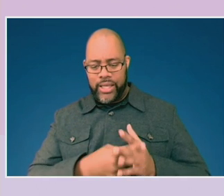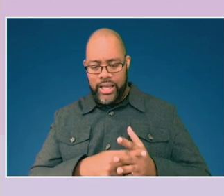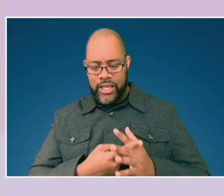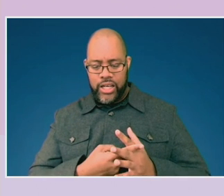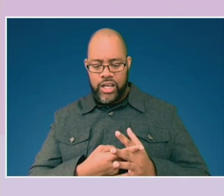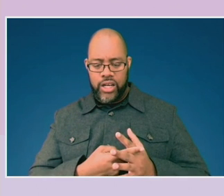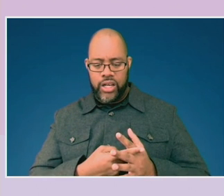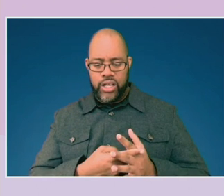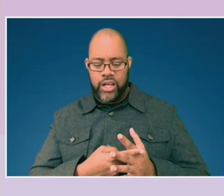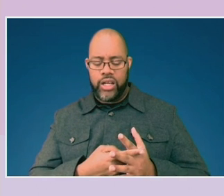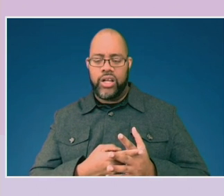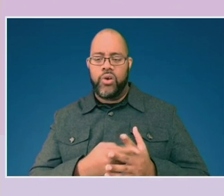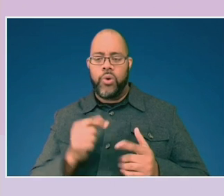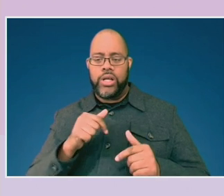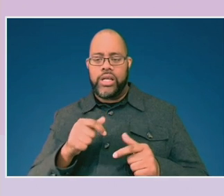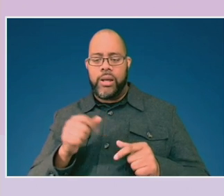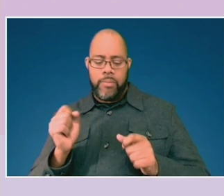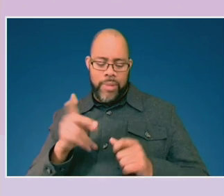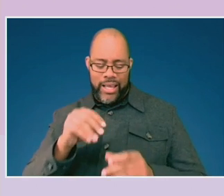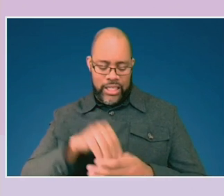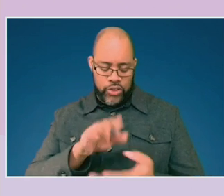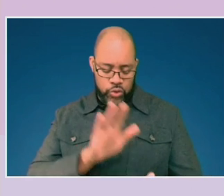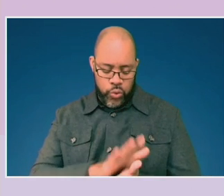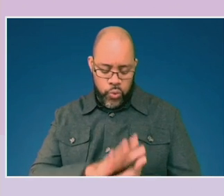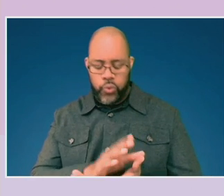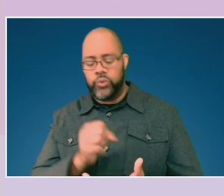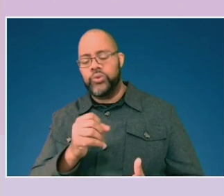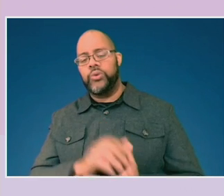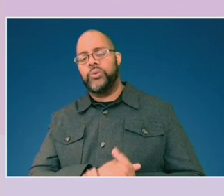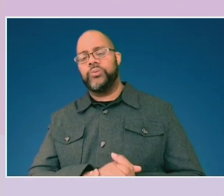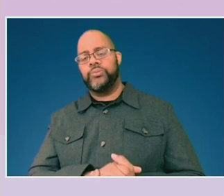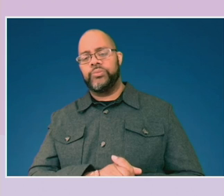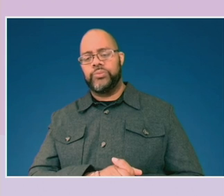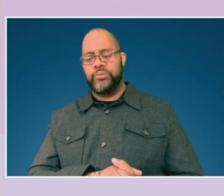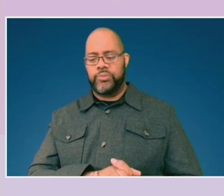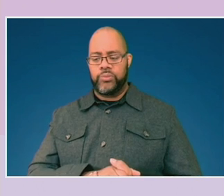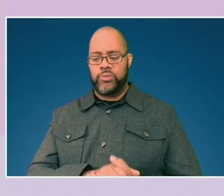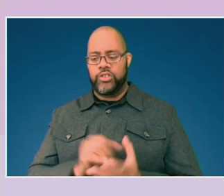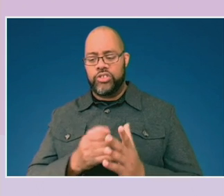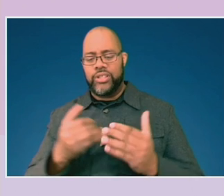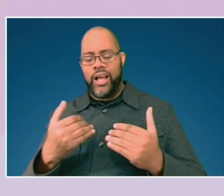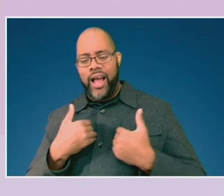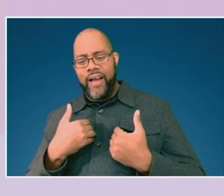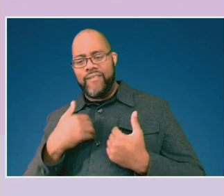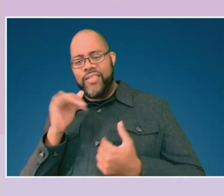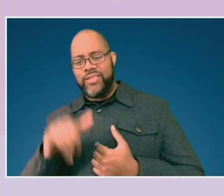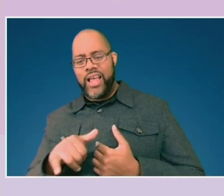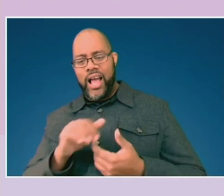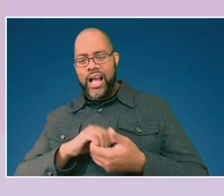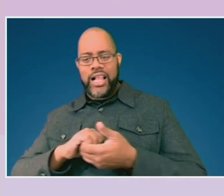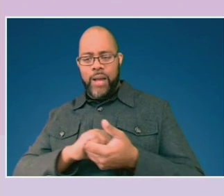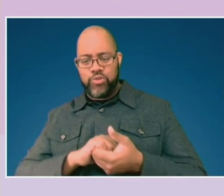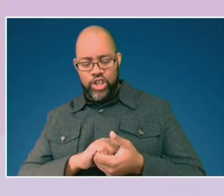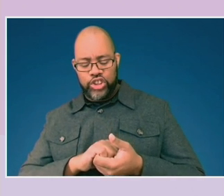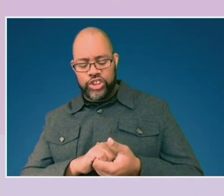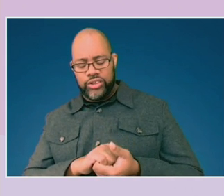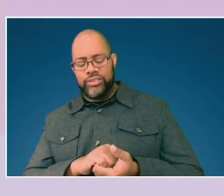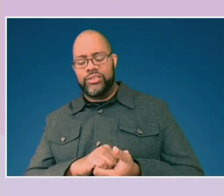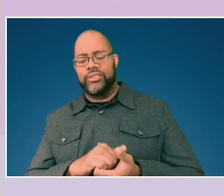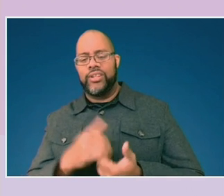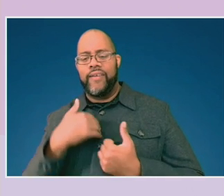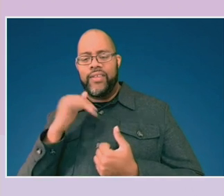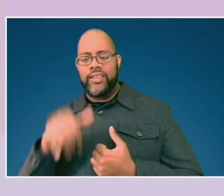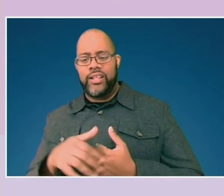you know, when we eased back into the schools. And so just having that collaboration and having those, all